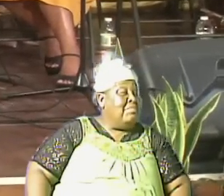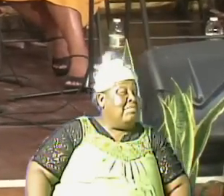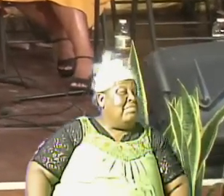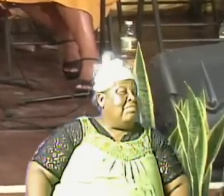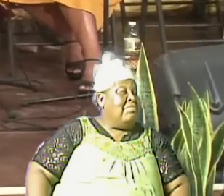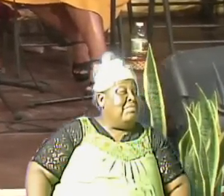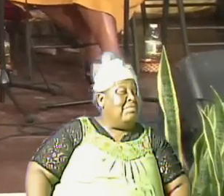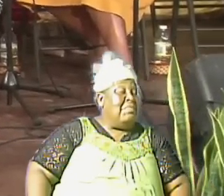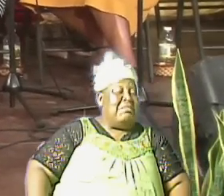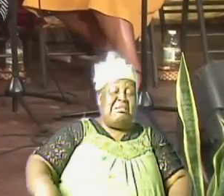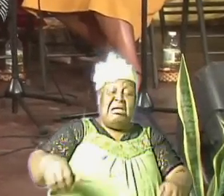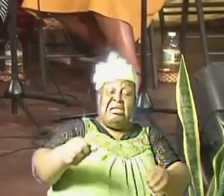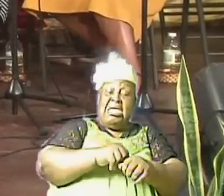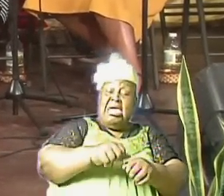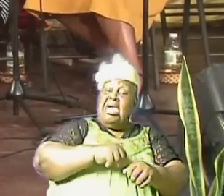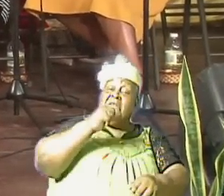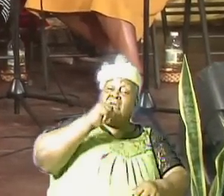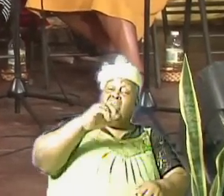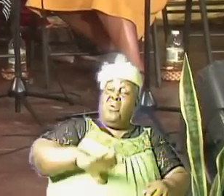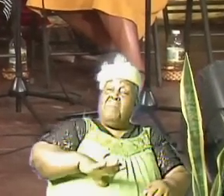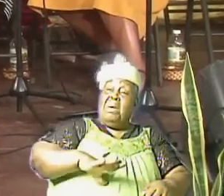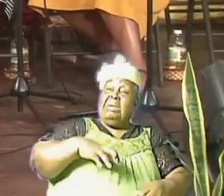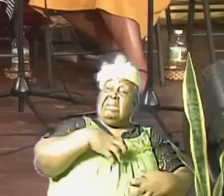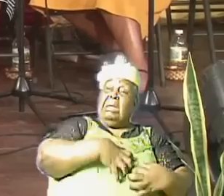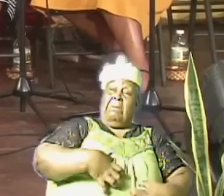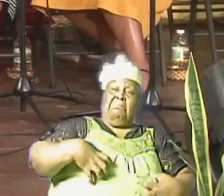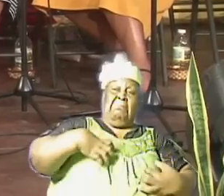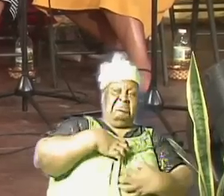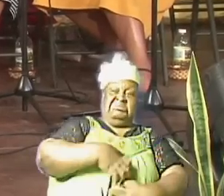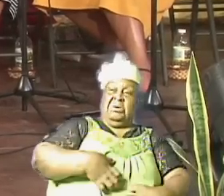And every woman is a misery. Every woman miserable.